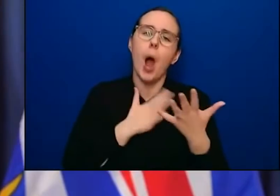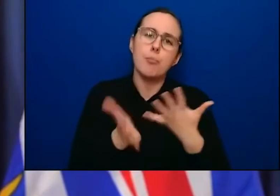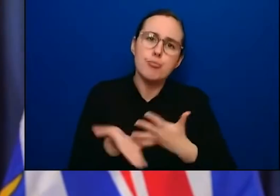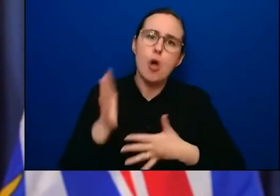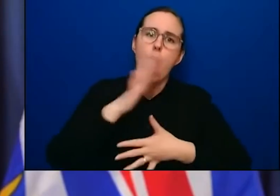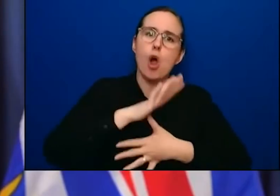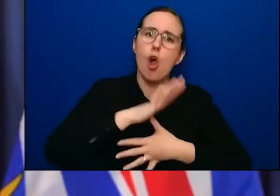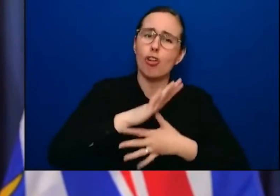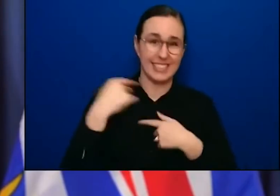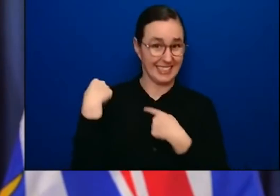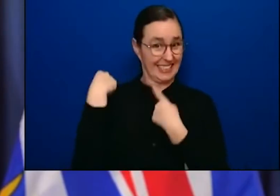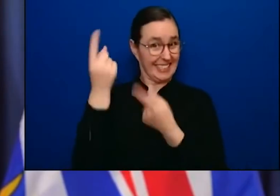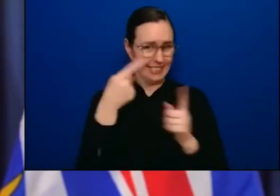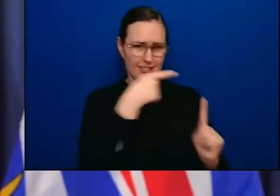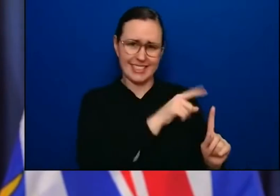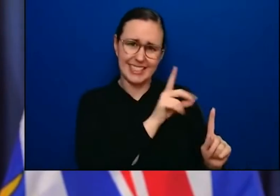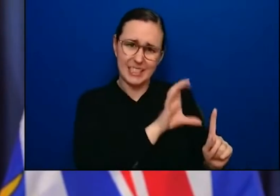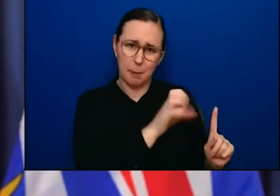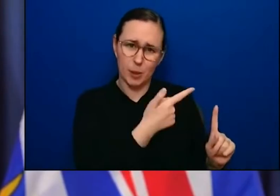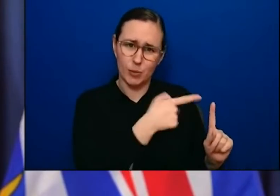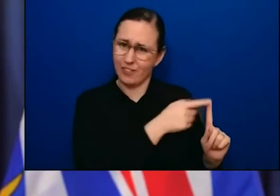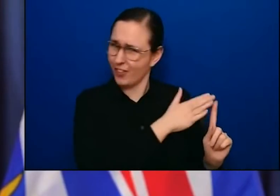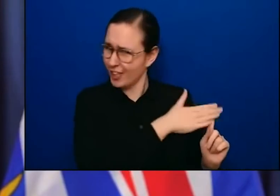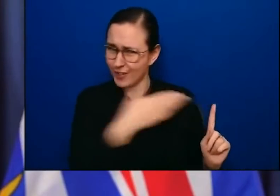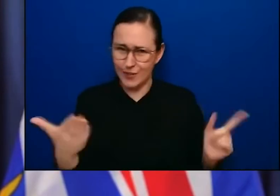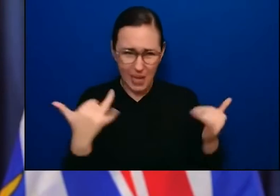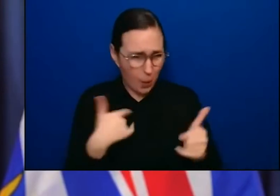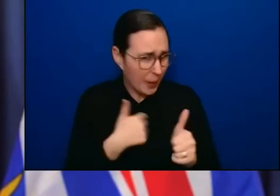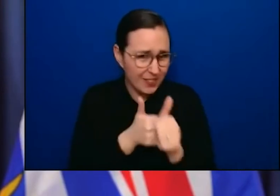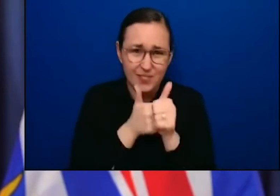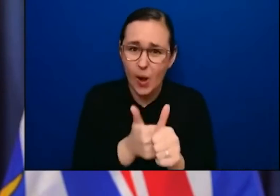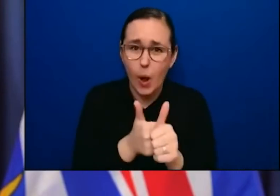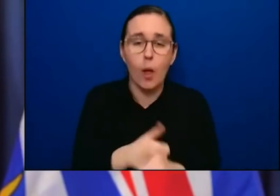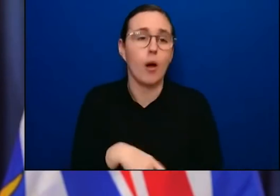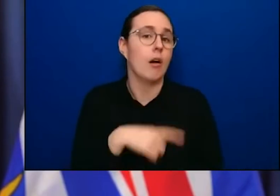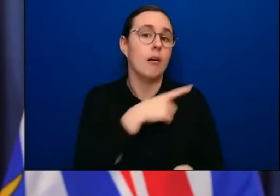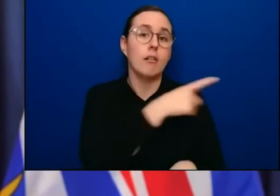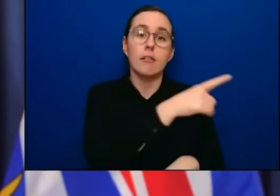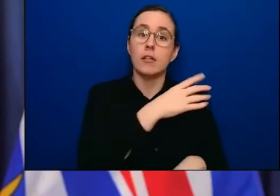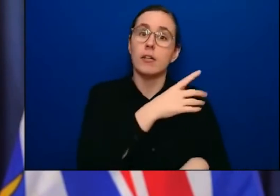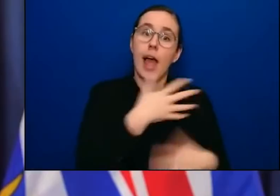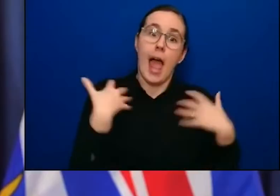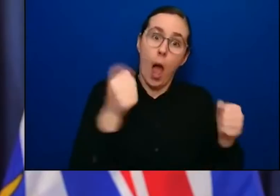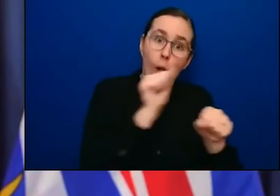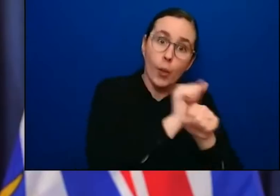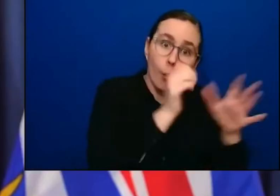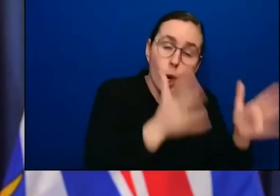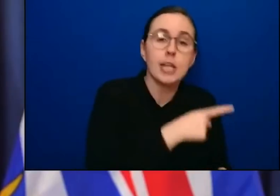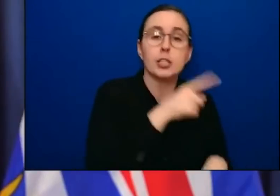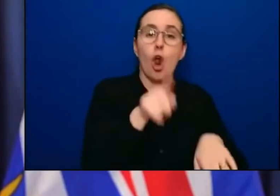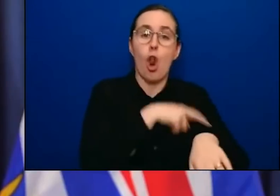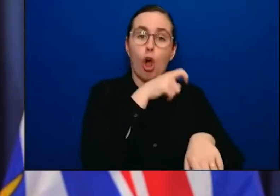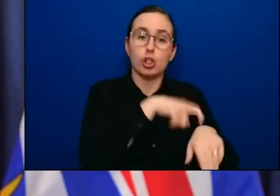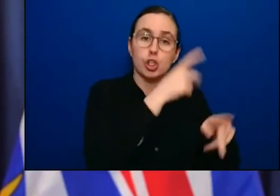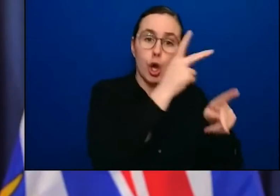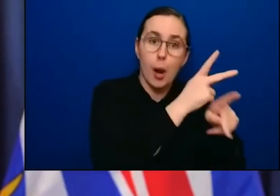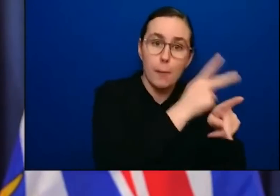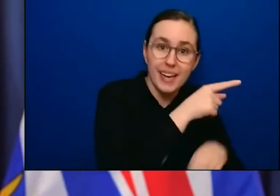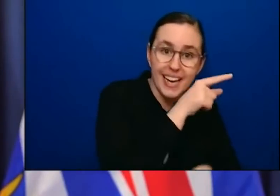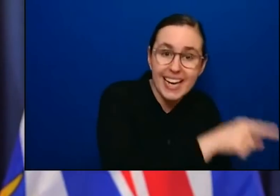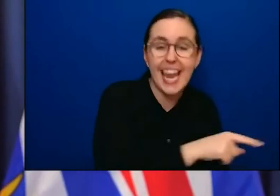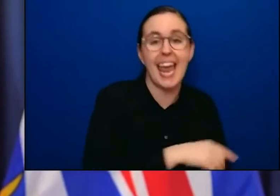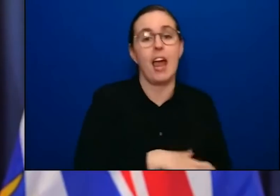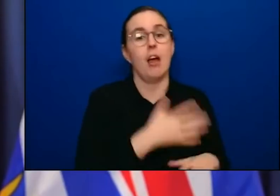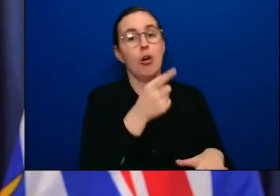long-term care and assisted living in rural, remote, and Indigenous communities, 2 K-12 education, 2